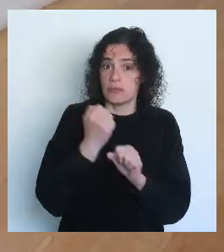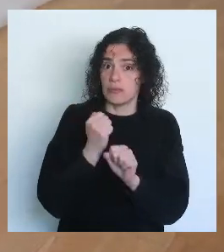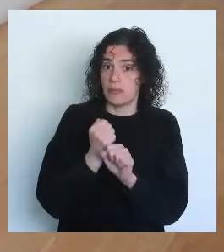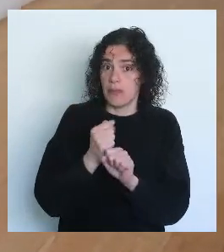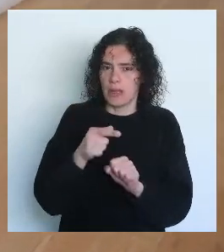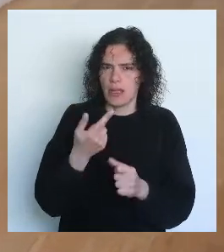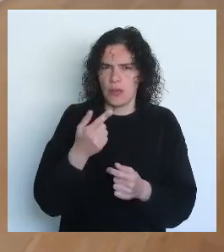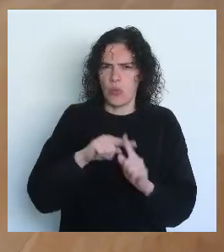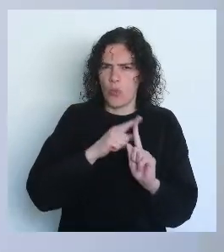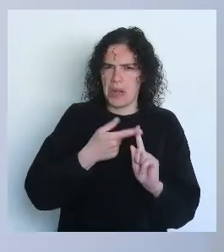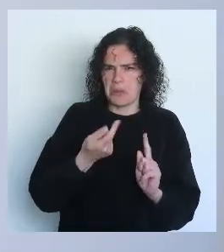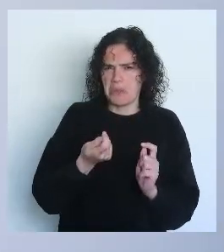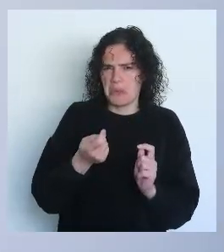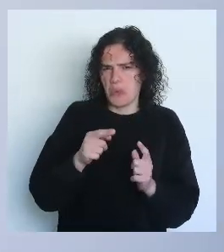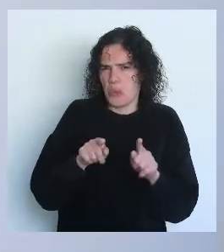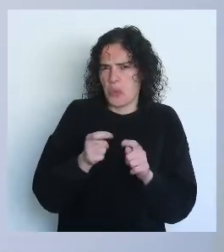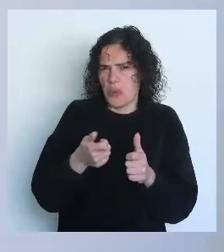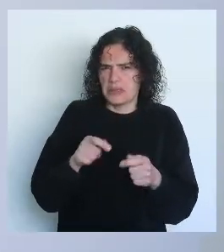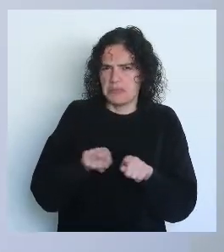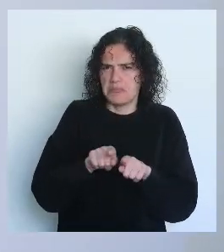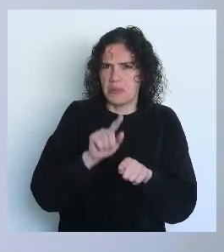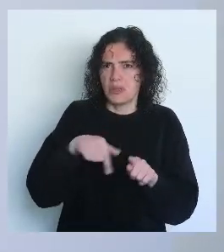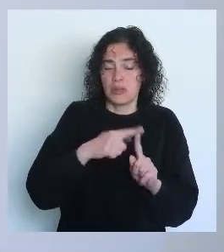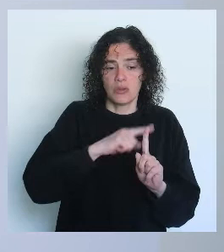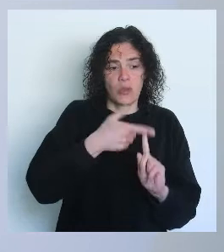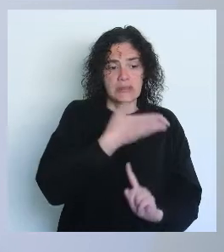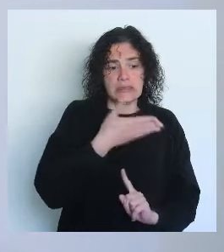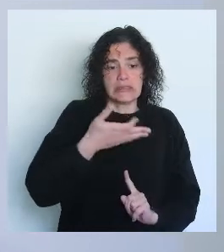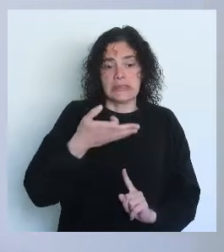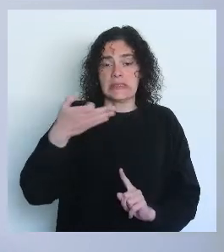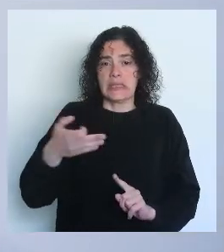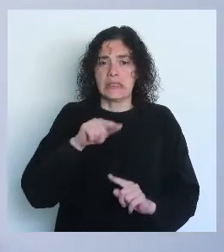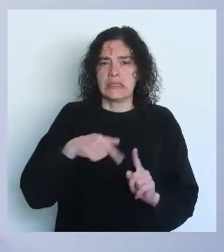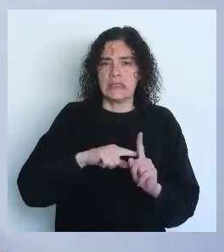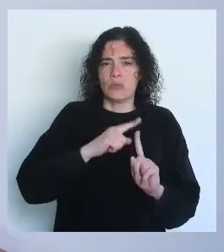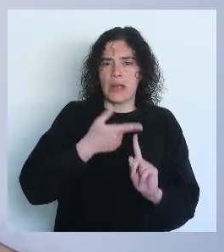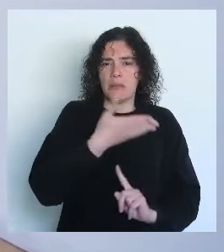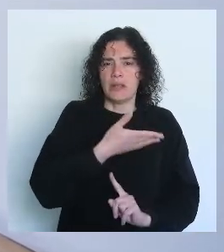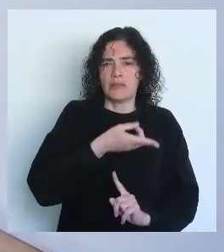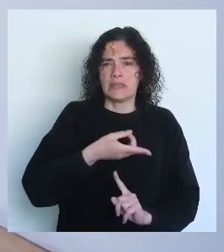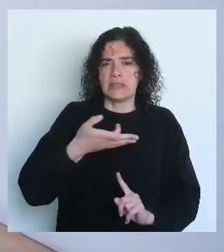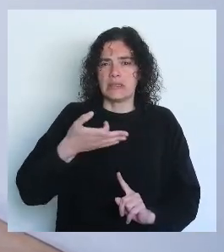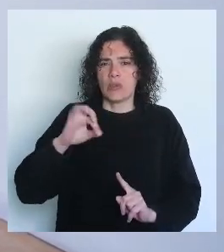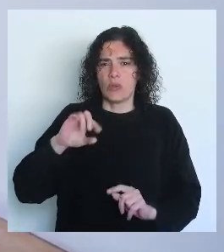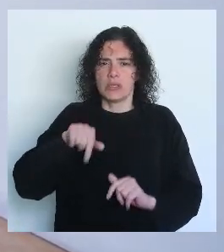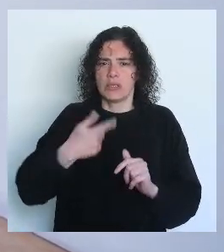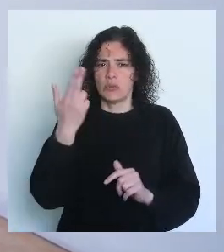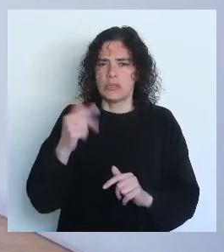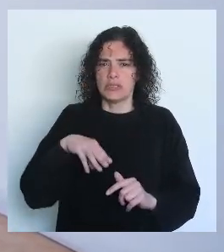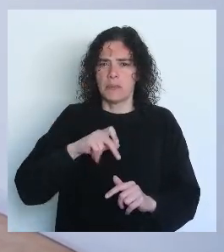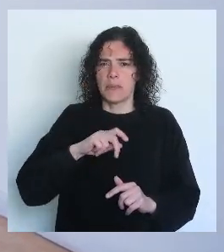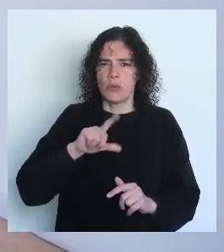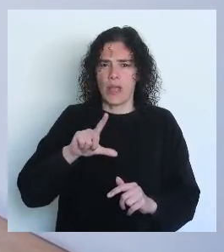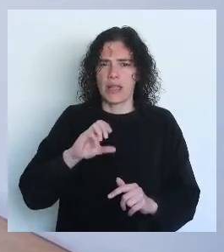work from almost the same year. We're in 1977 here, 1978 here, with the